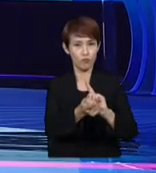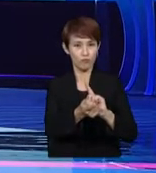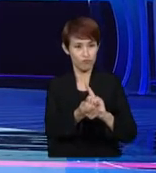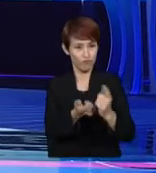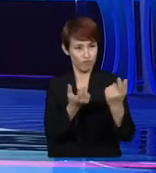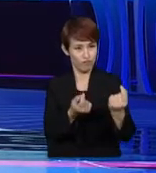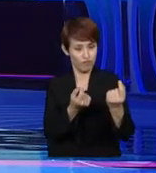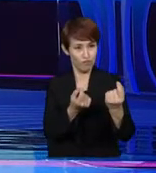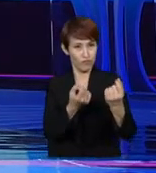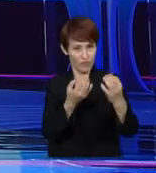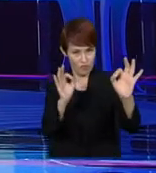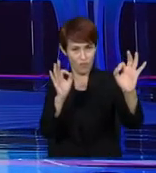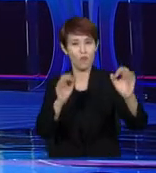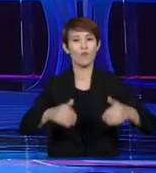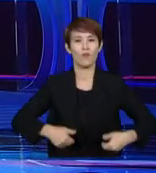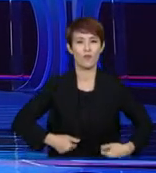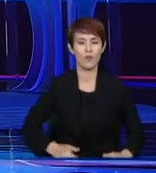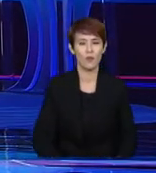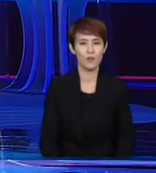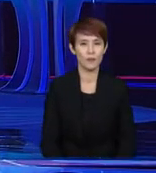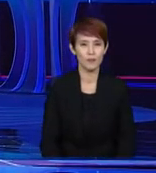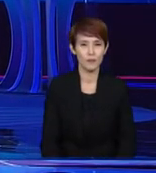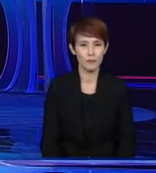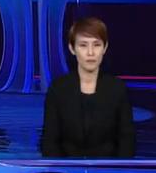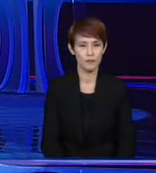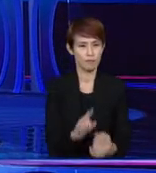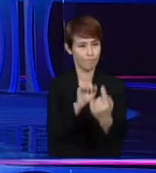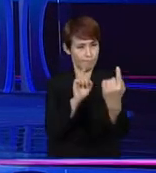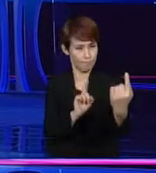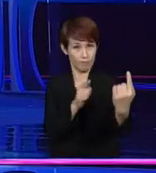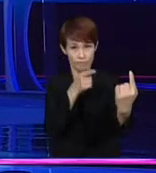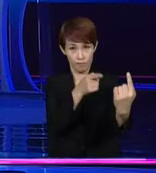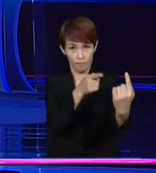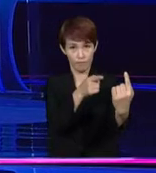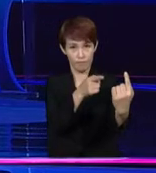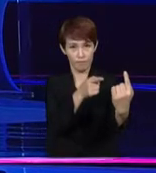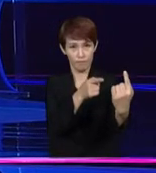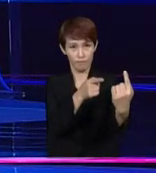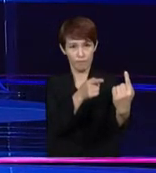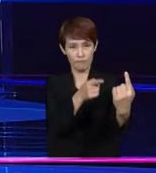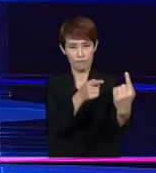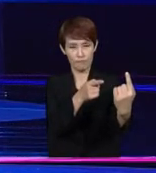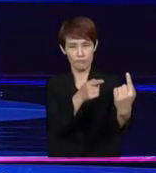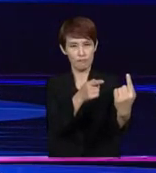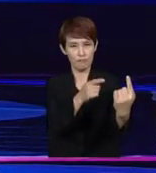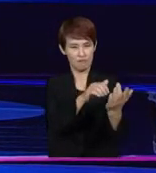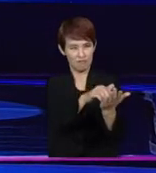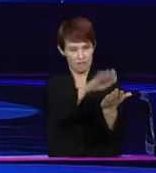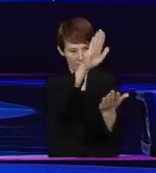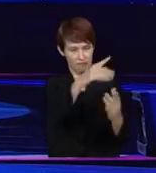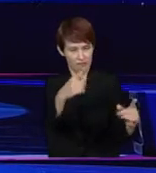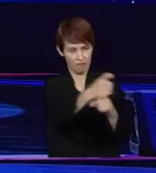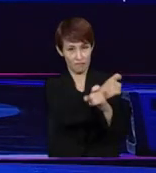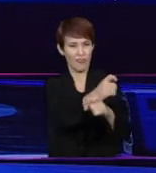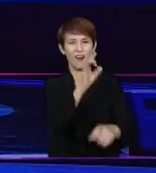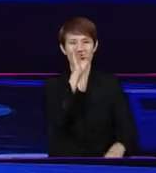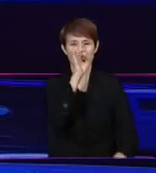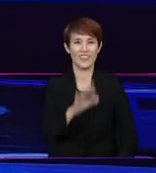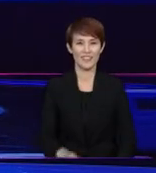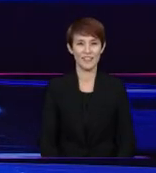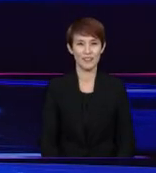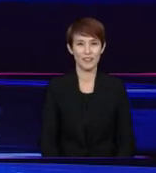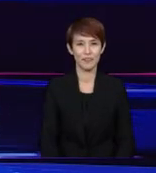as existential or even mortal enemies. Less obviously, perhaps, it's also crucial not to do